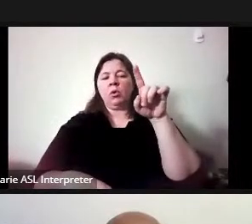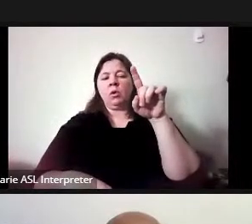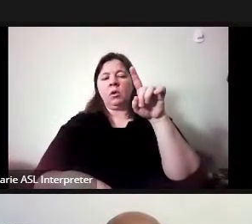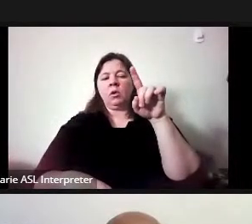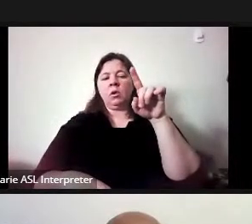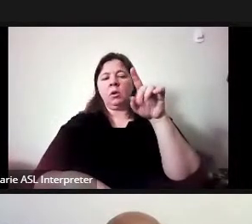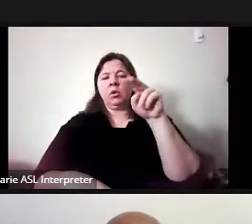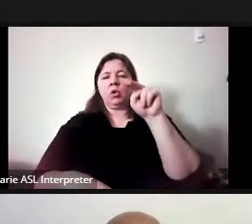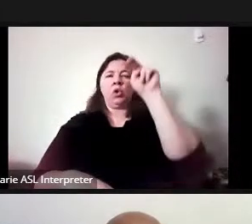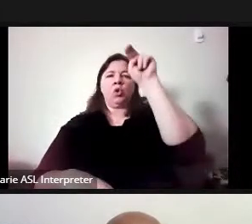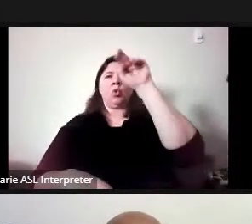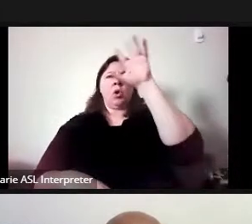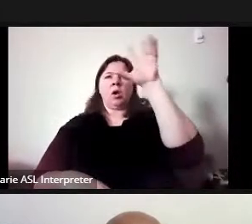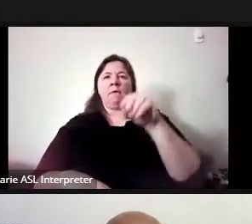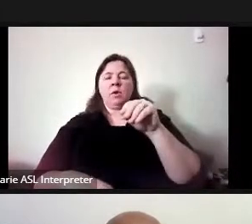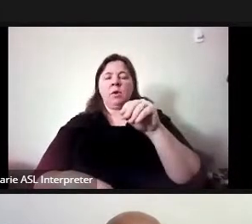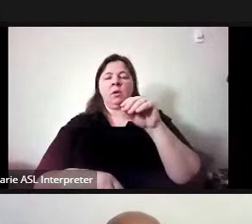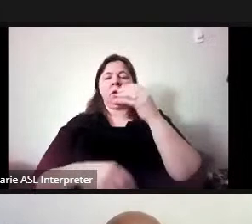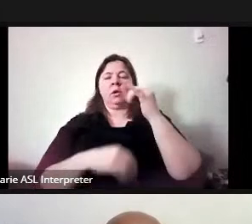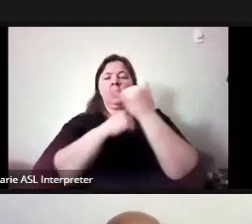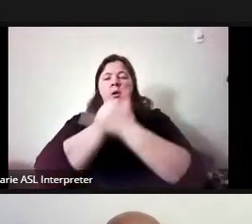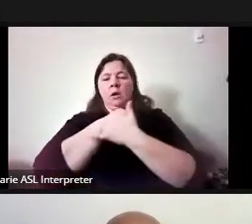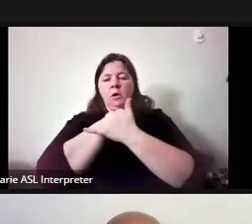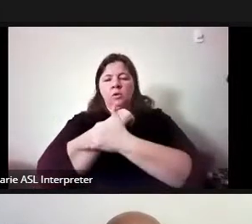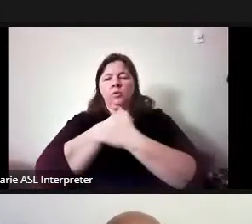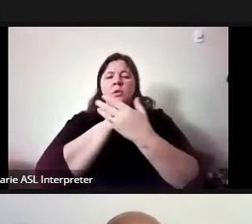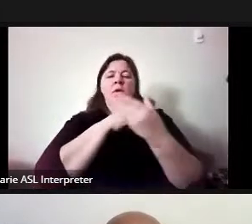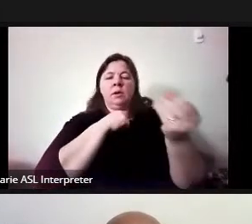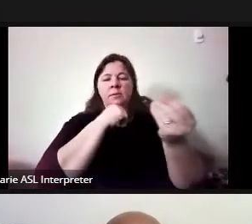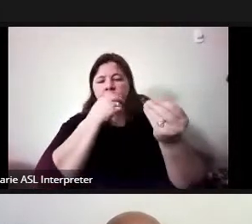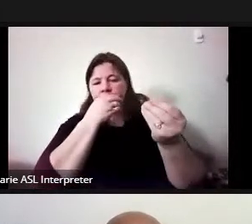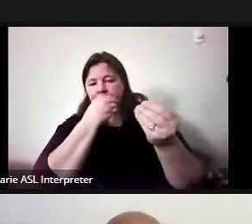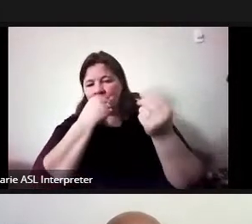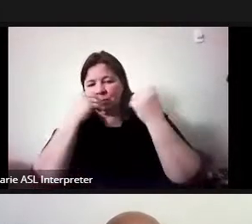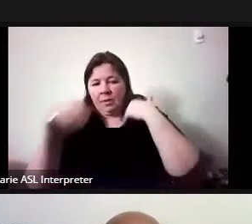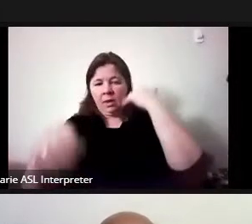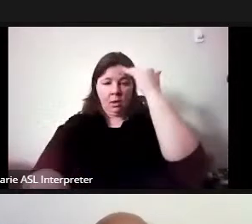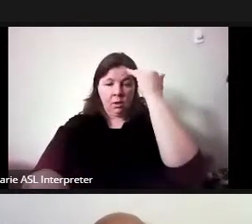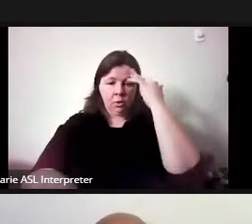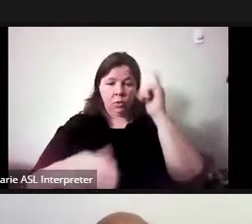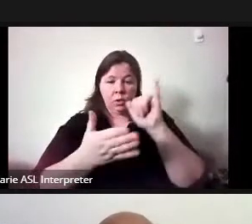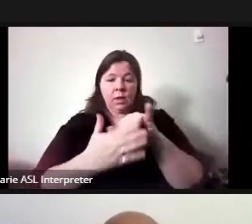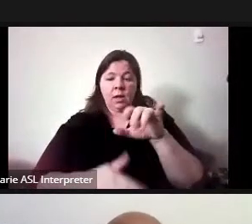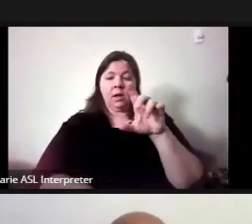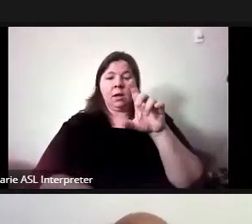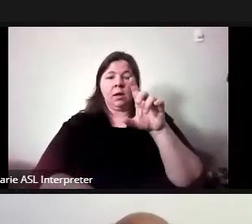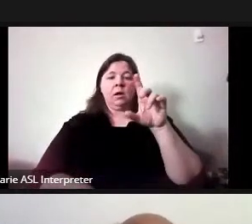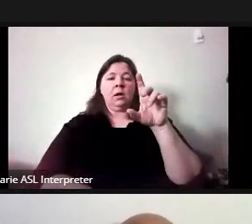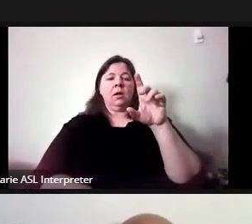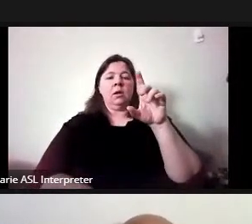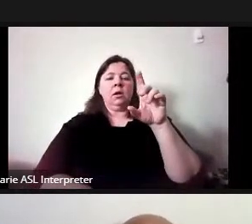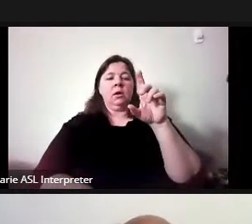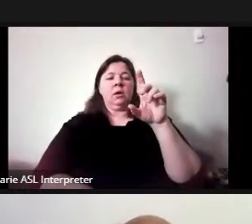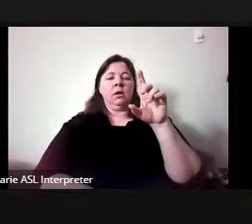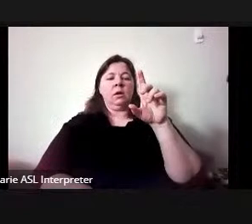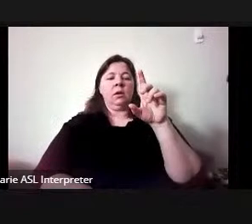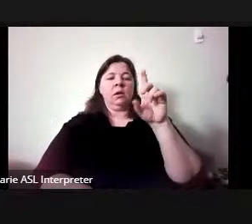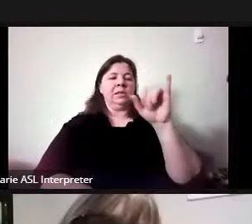North African countries. And I know that Dina, who is in our